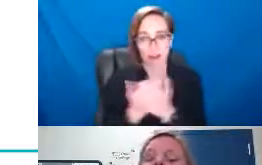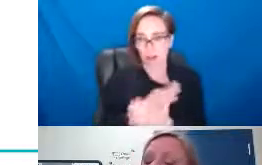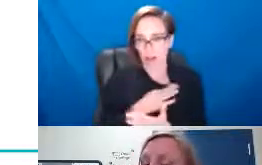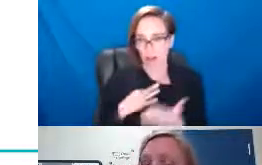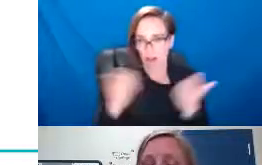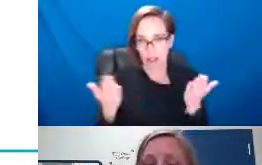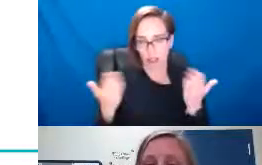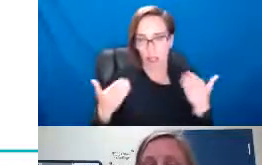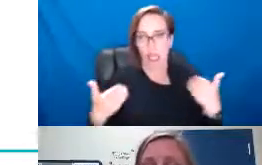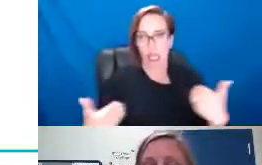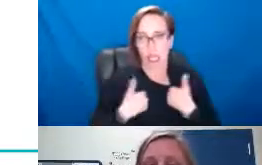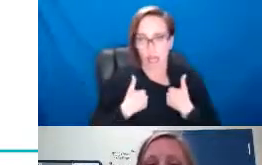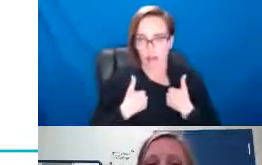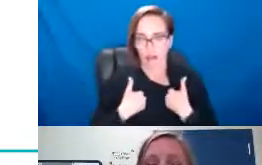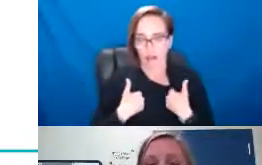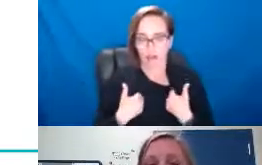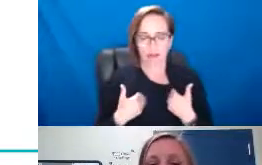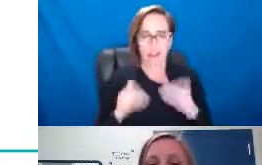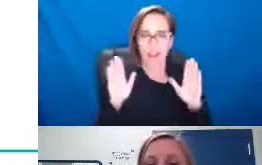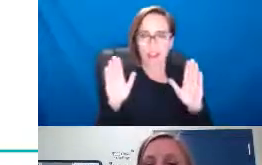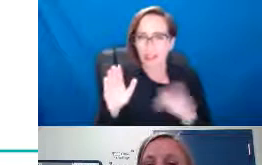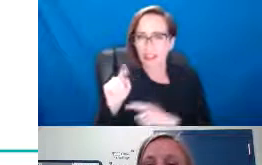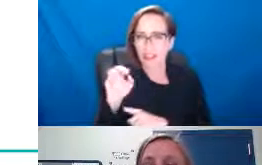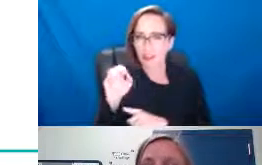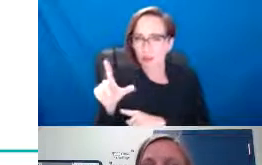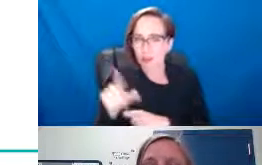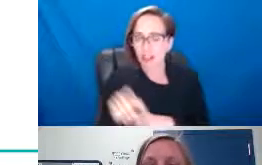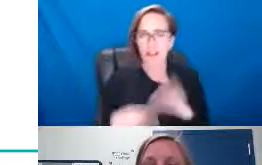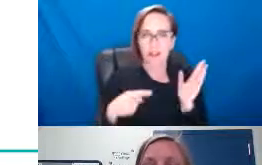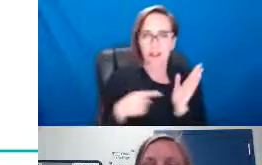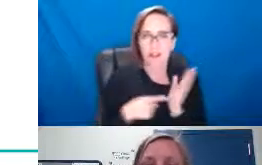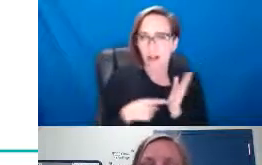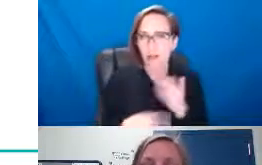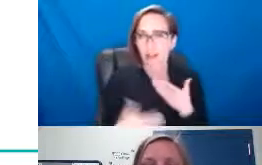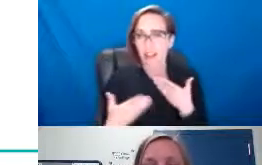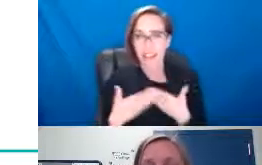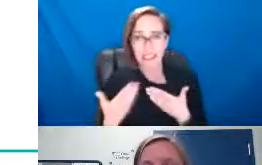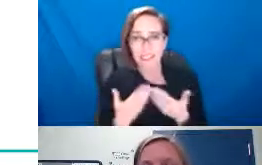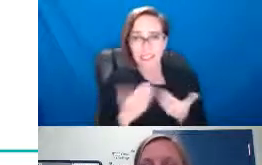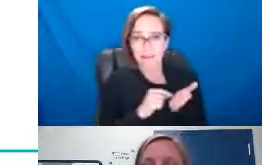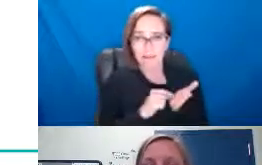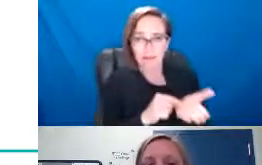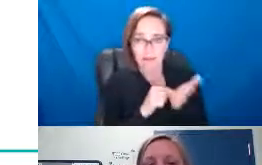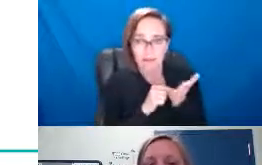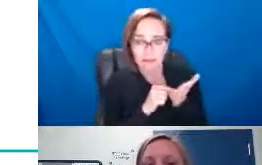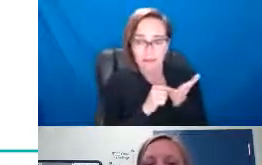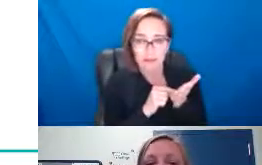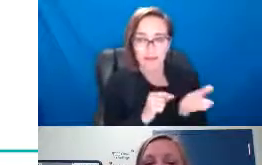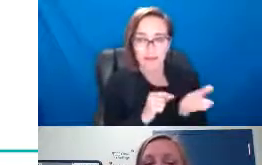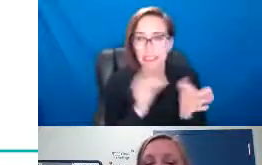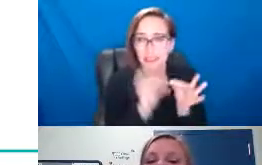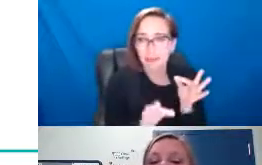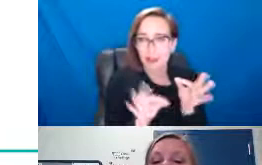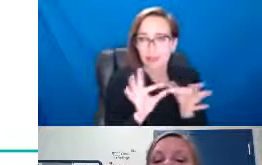have. It's a great tool to have to write a quick message like, "Hi, my name is," or